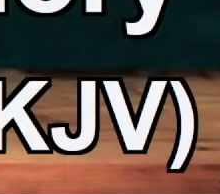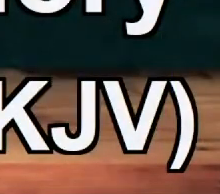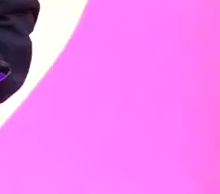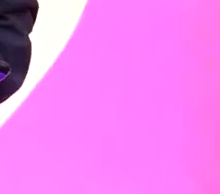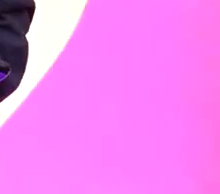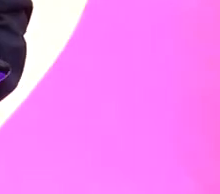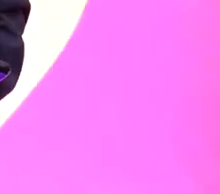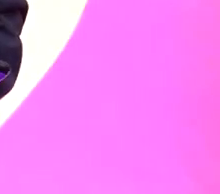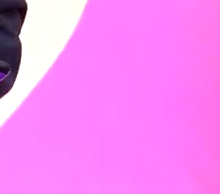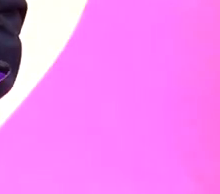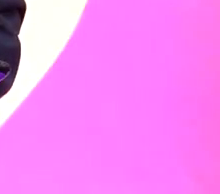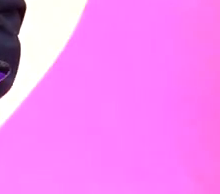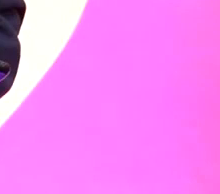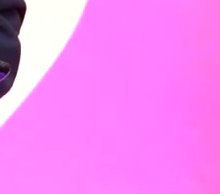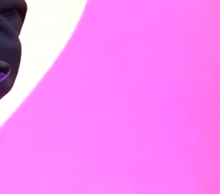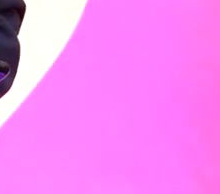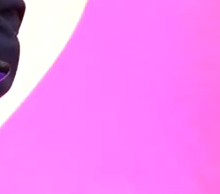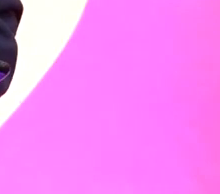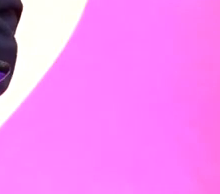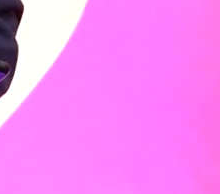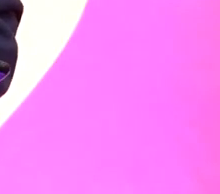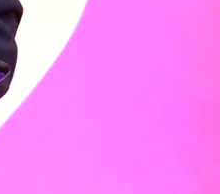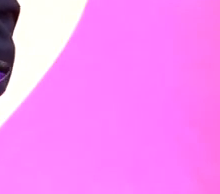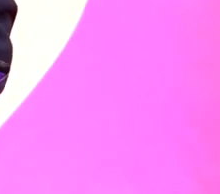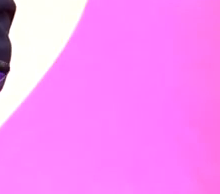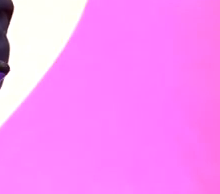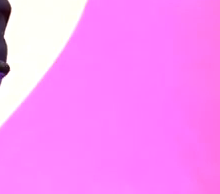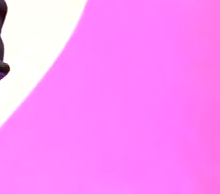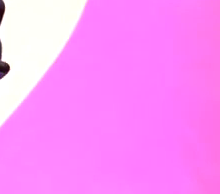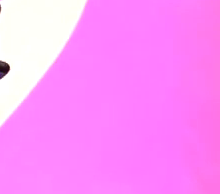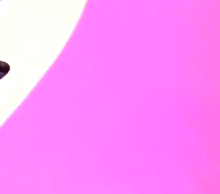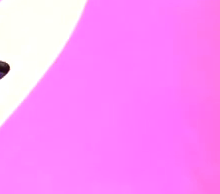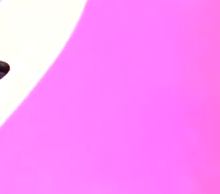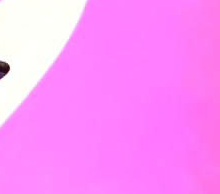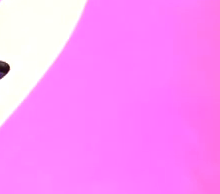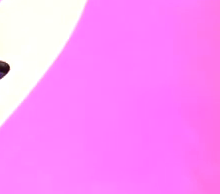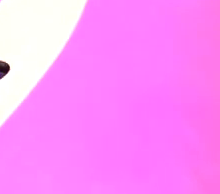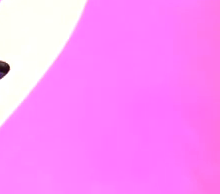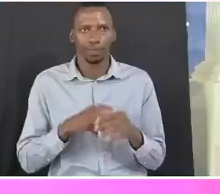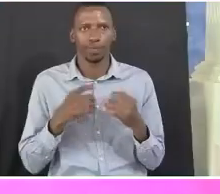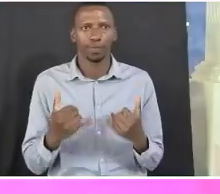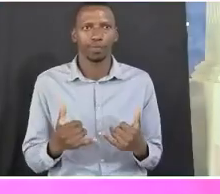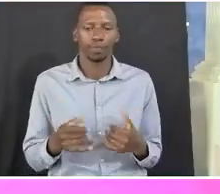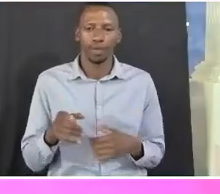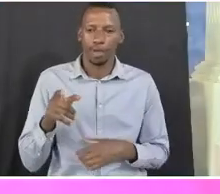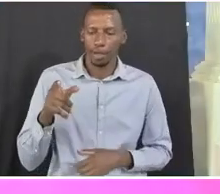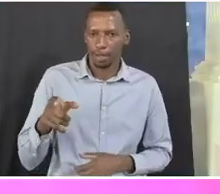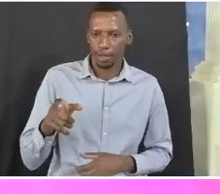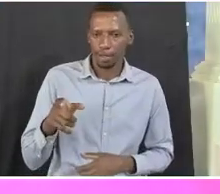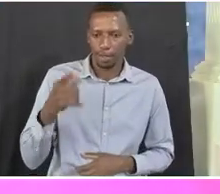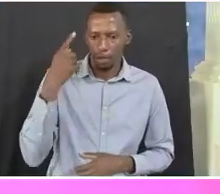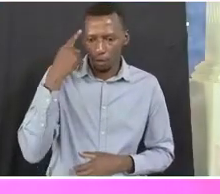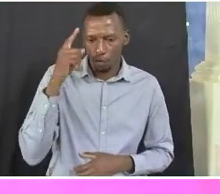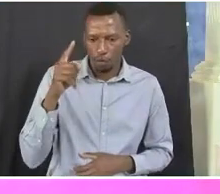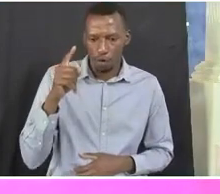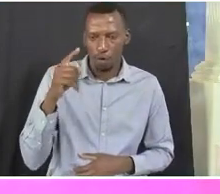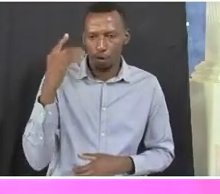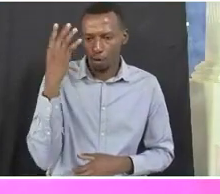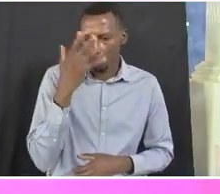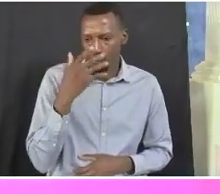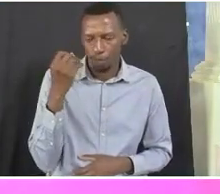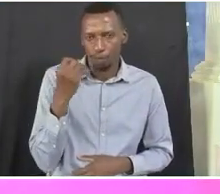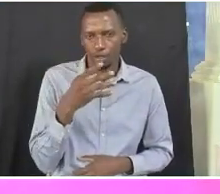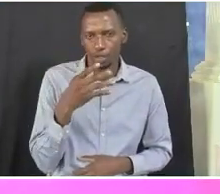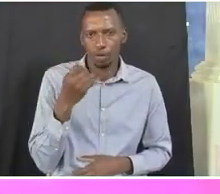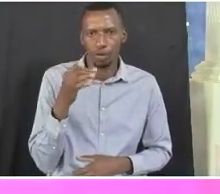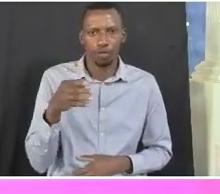dear saints, the garment you are putting on, is it for glory and the beauty of